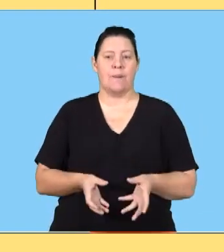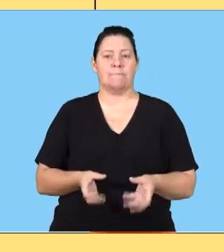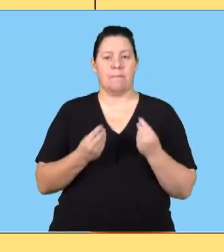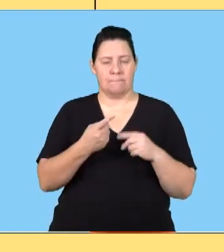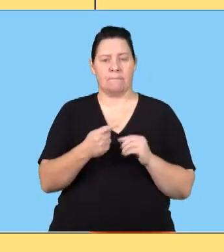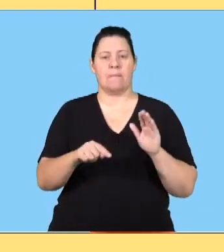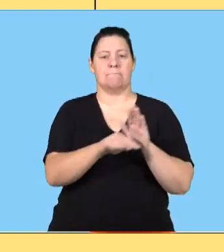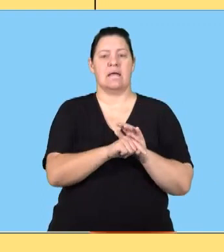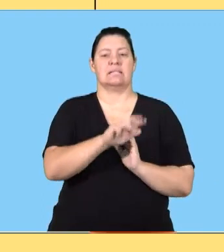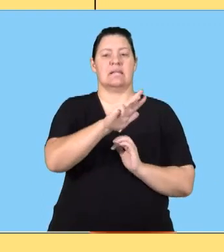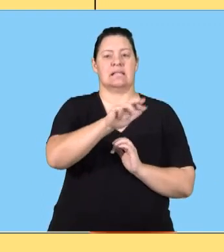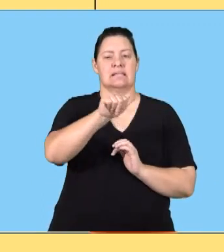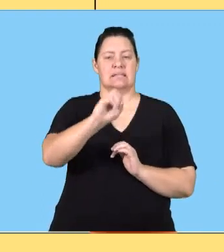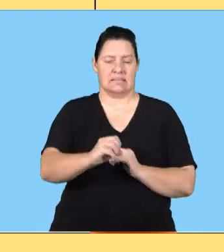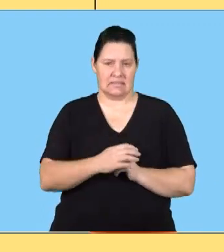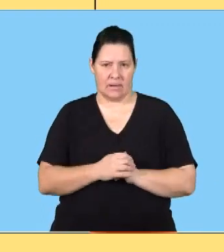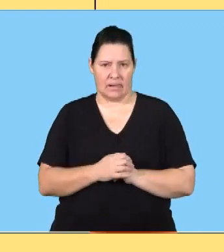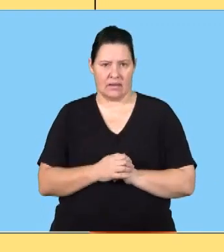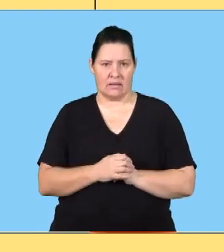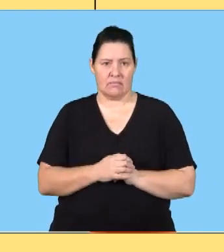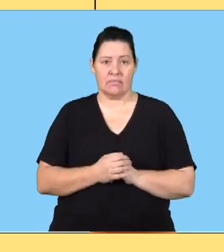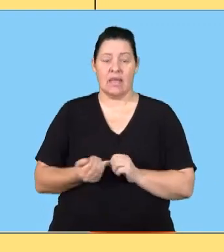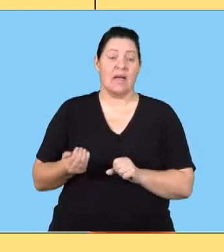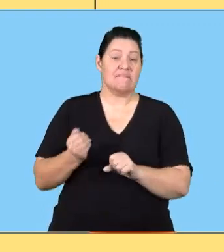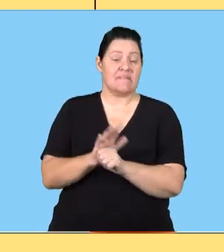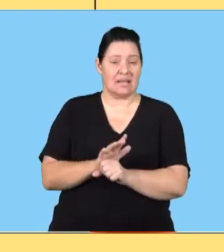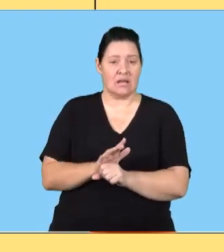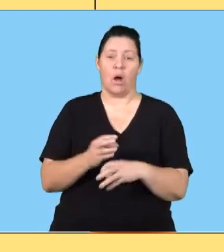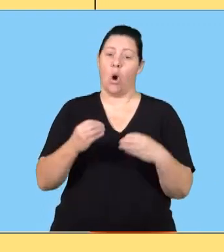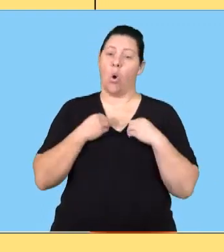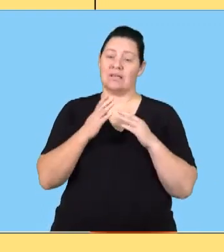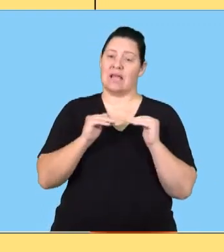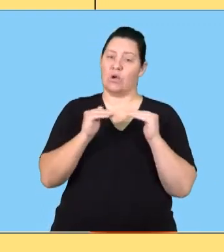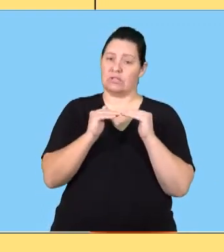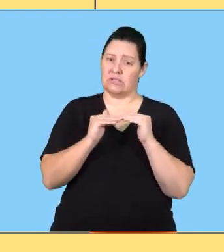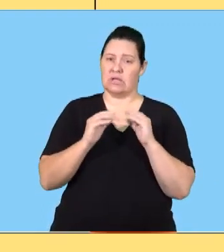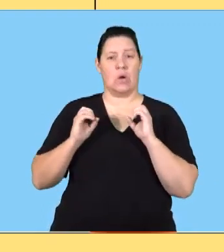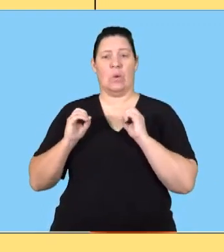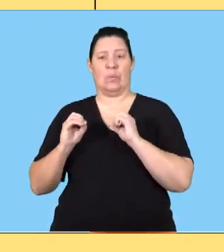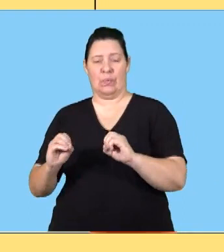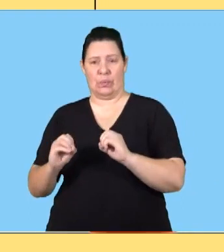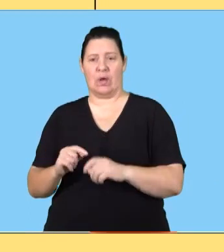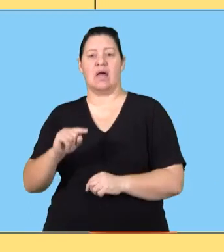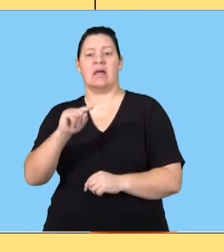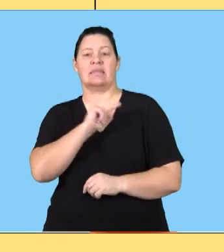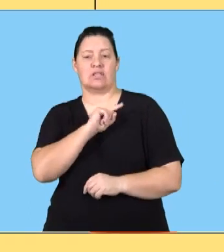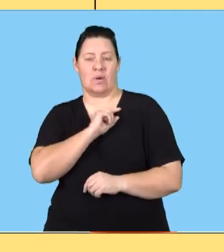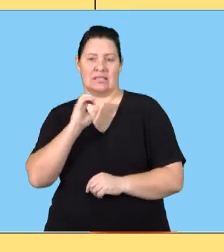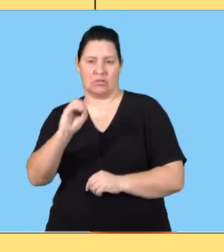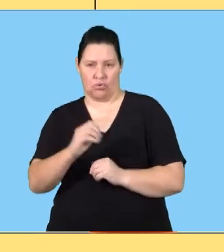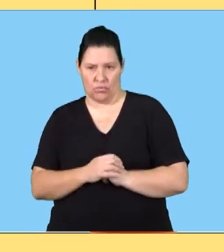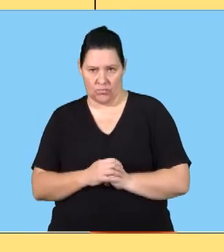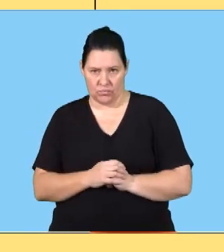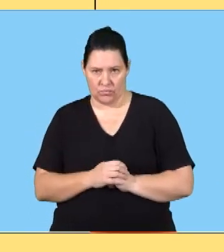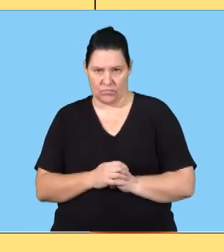find myself with a minus 960. Is there any effect on my owner's equity? No. Hence, you find there is